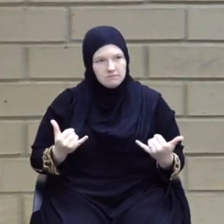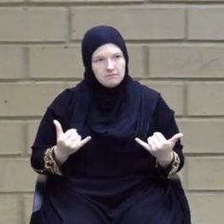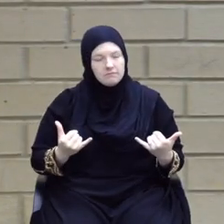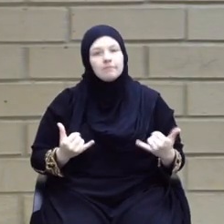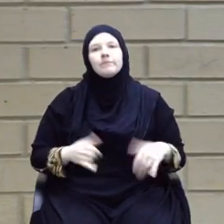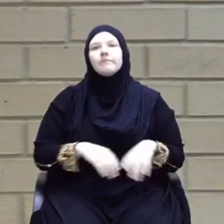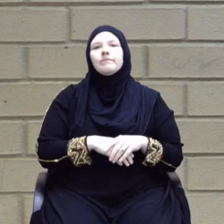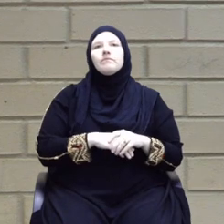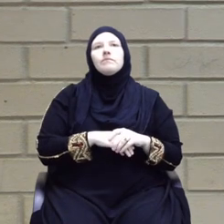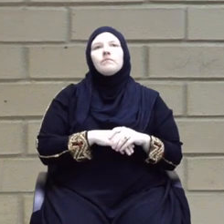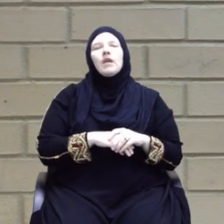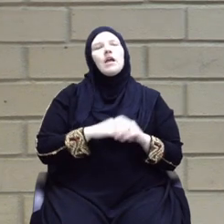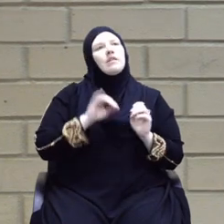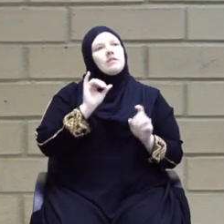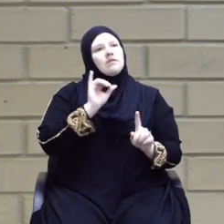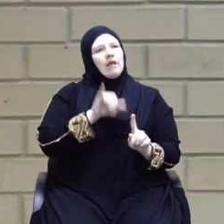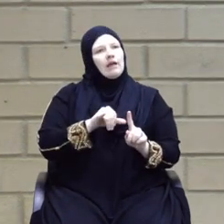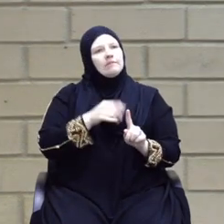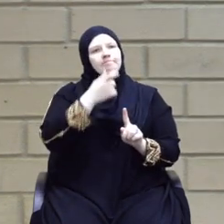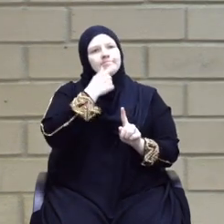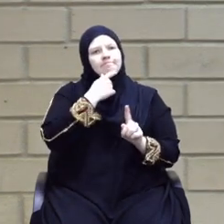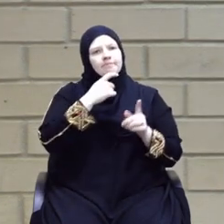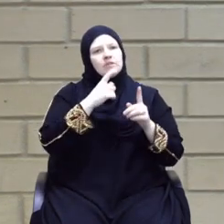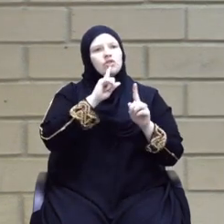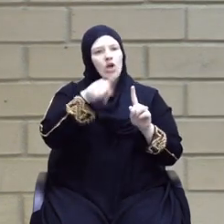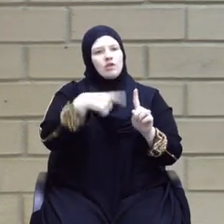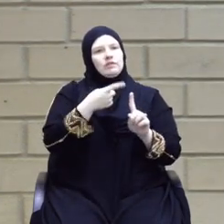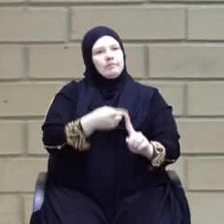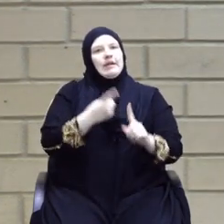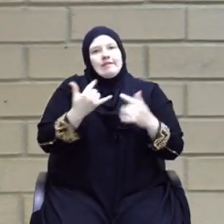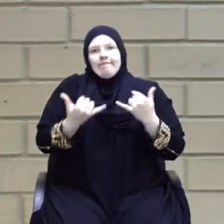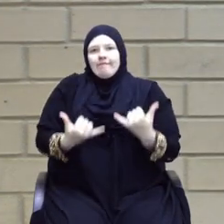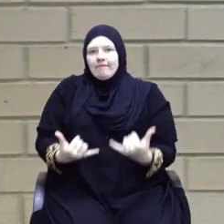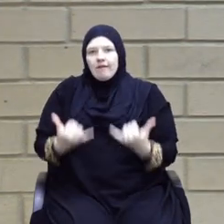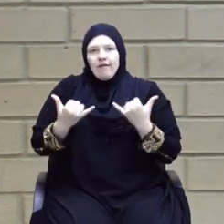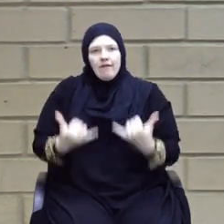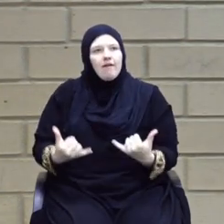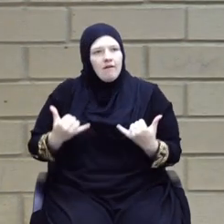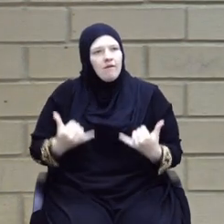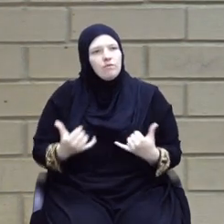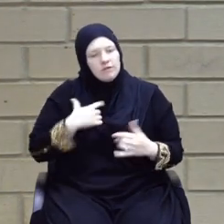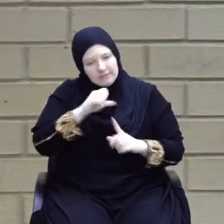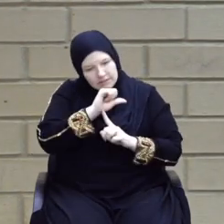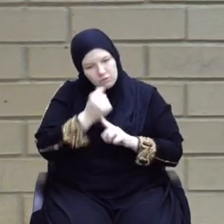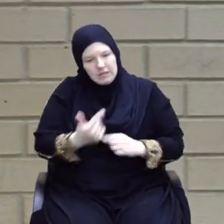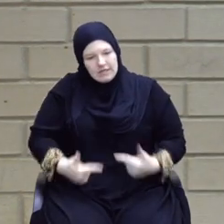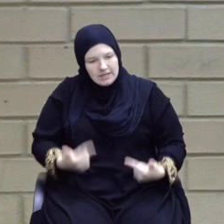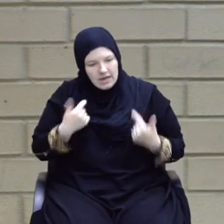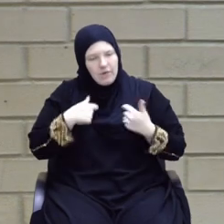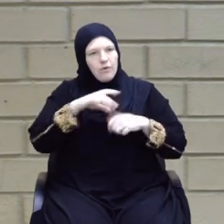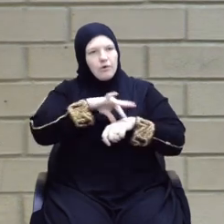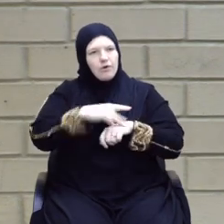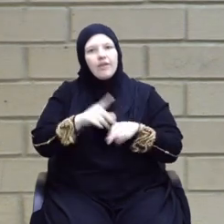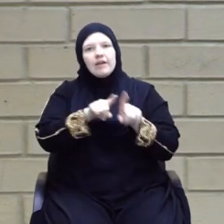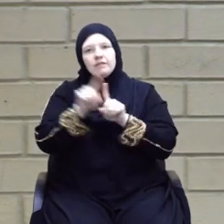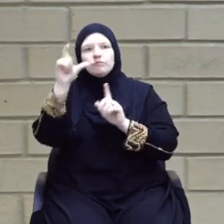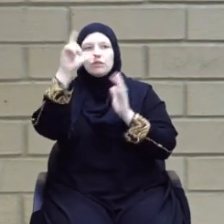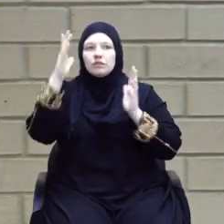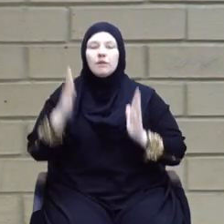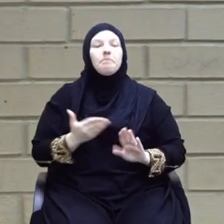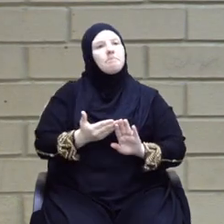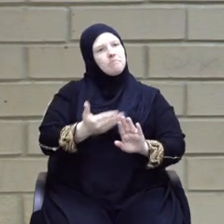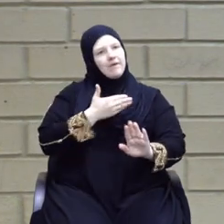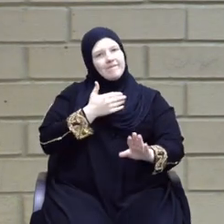It's a reflection of the current status that we live as Muslims. Now, before